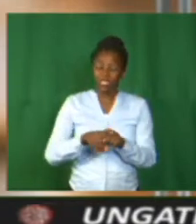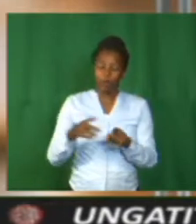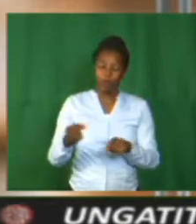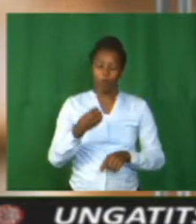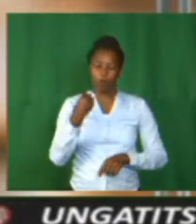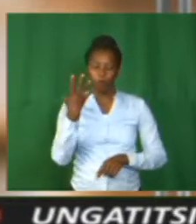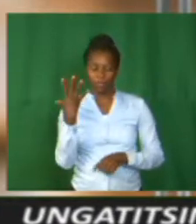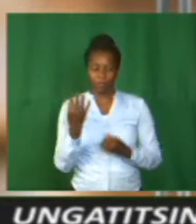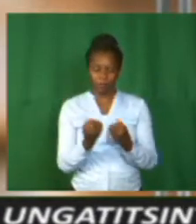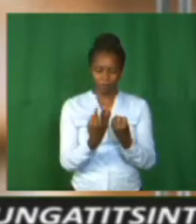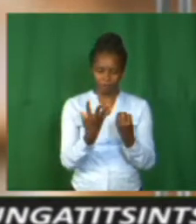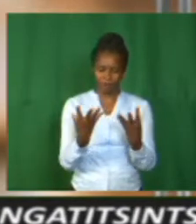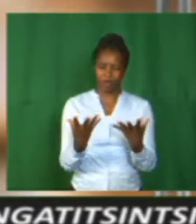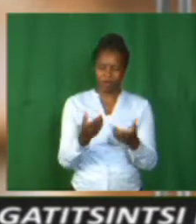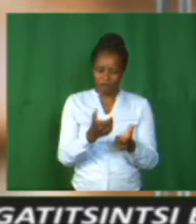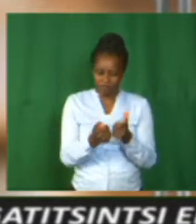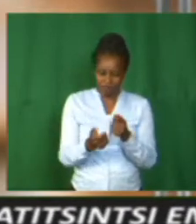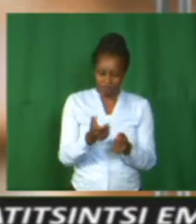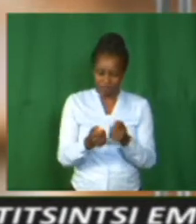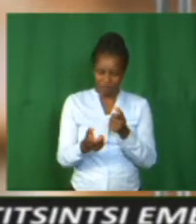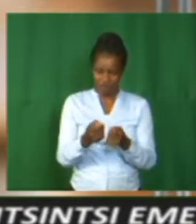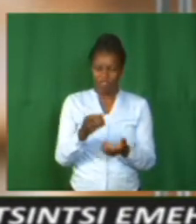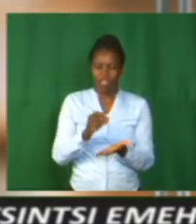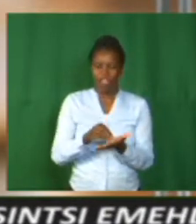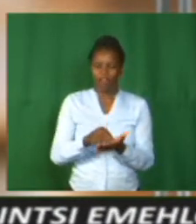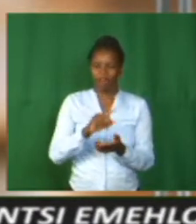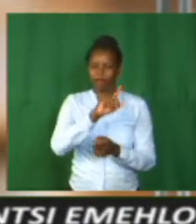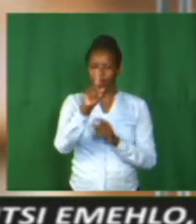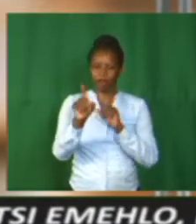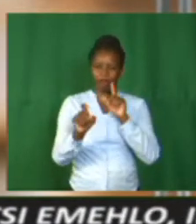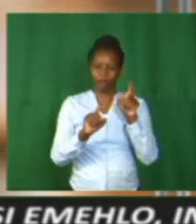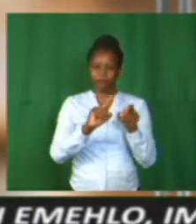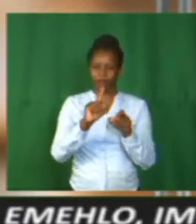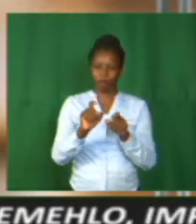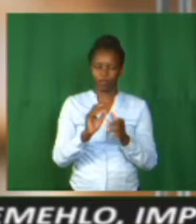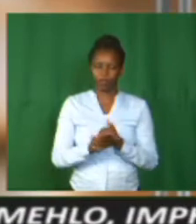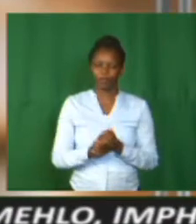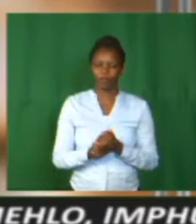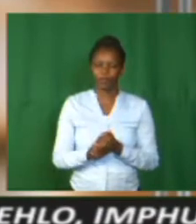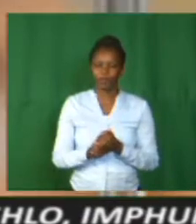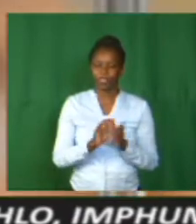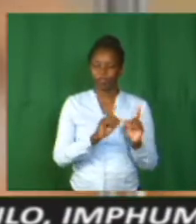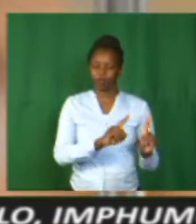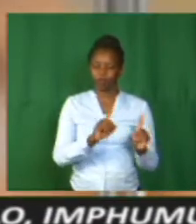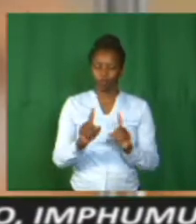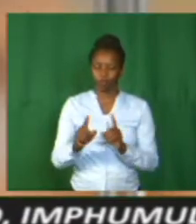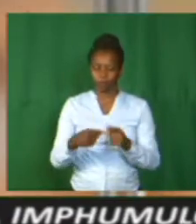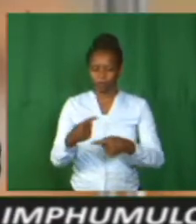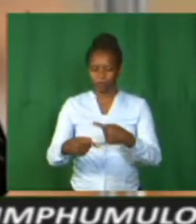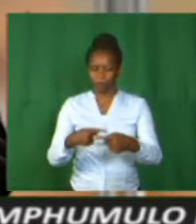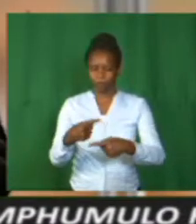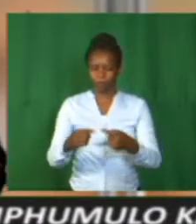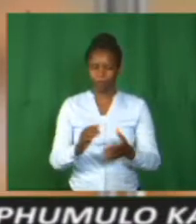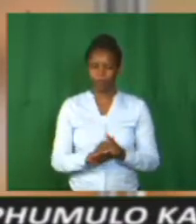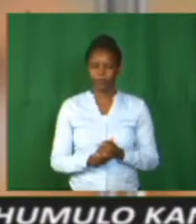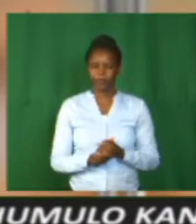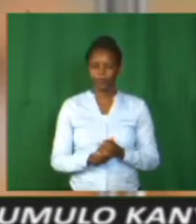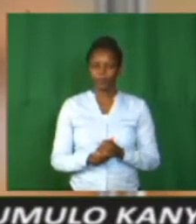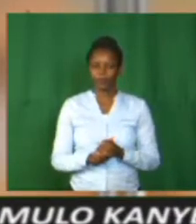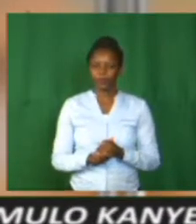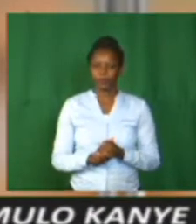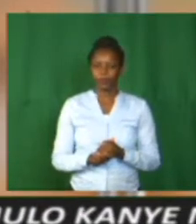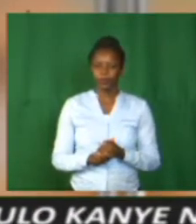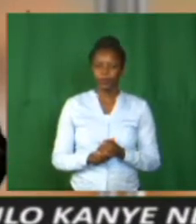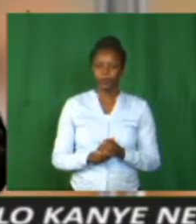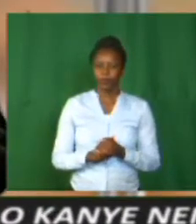number. Please text us any questions that you might have. Stembiso, it's over to you. Thank you very much. Dear